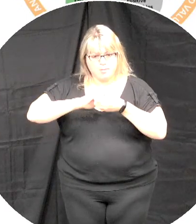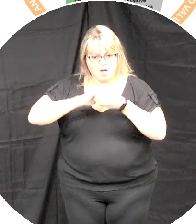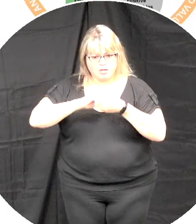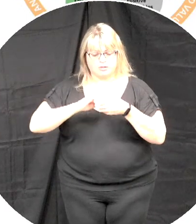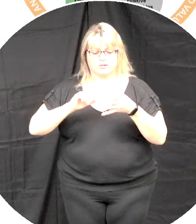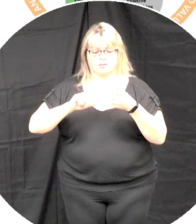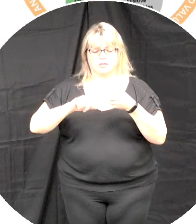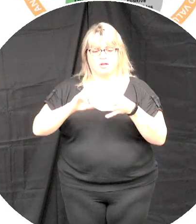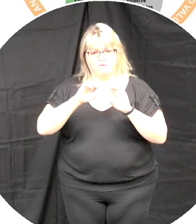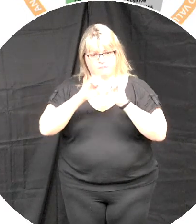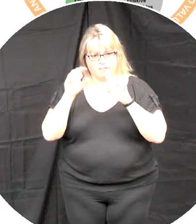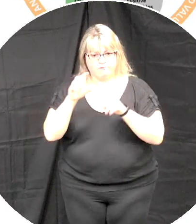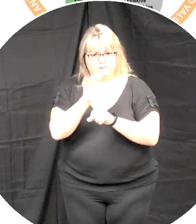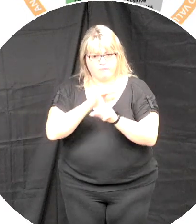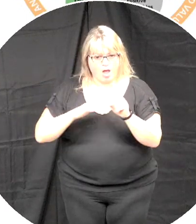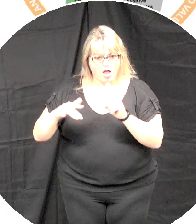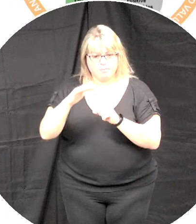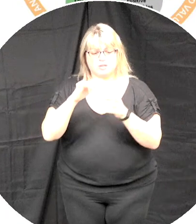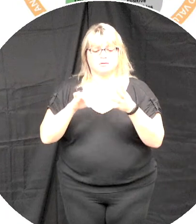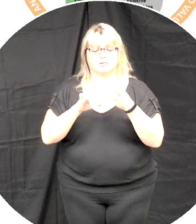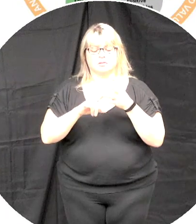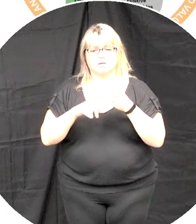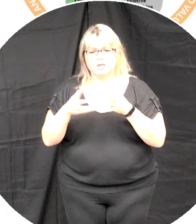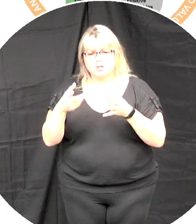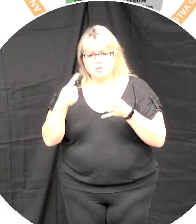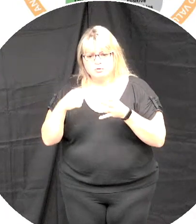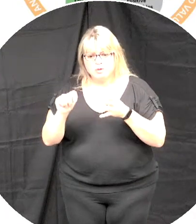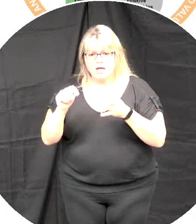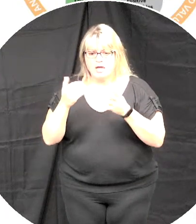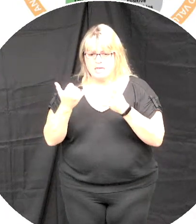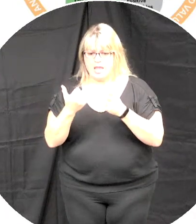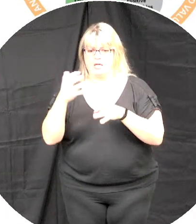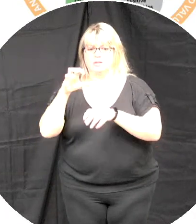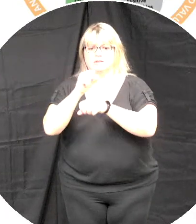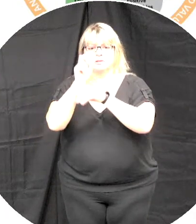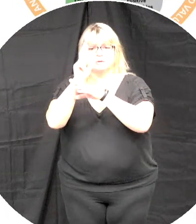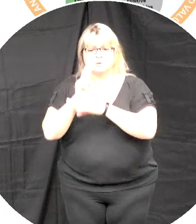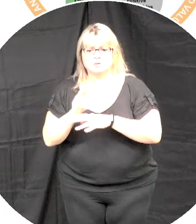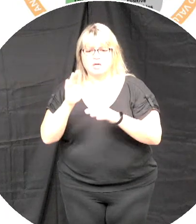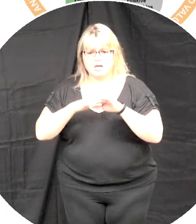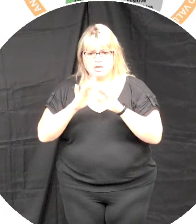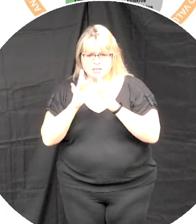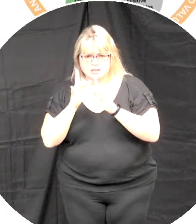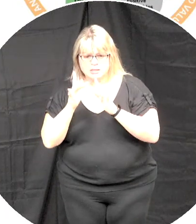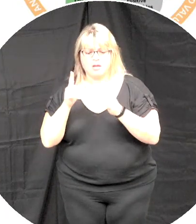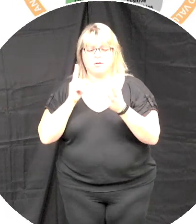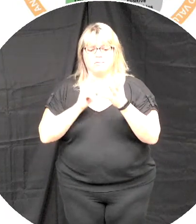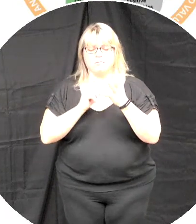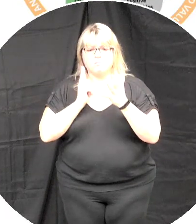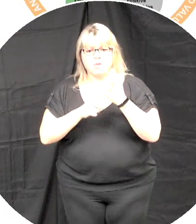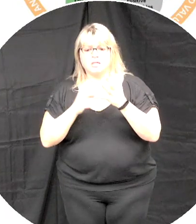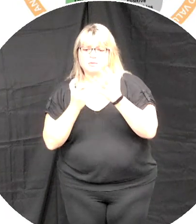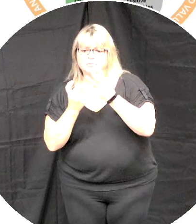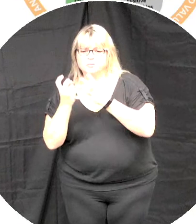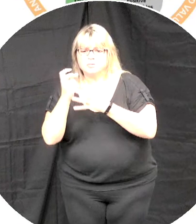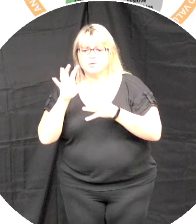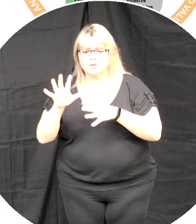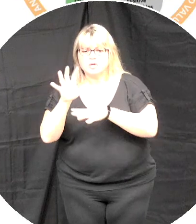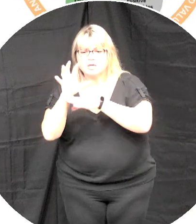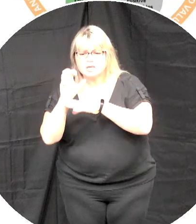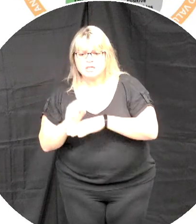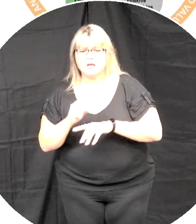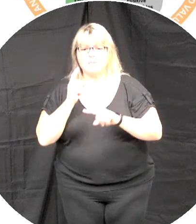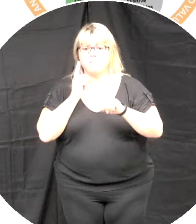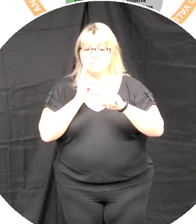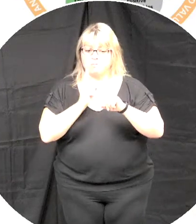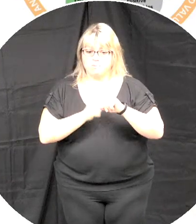learning environments, leveraging the digital environment, and reforming pedagogical practices, as well as the